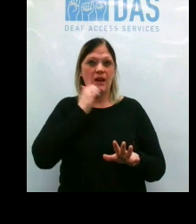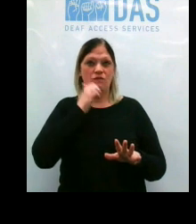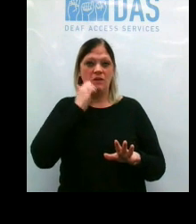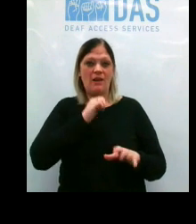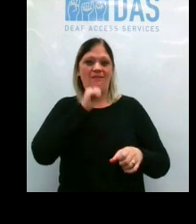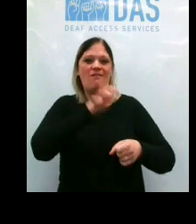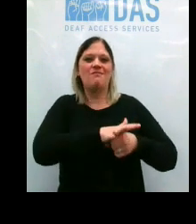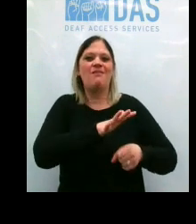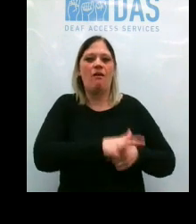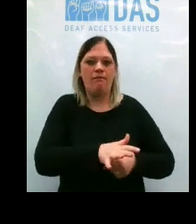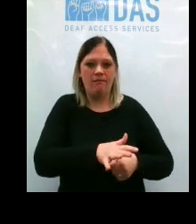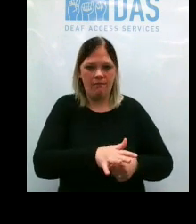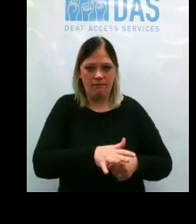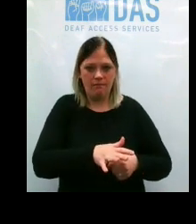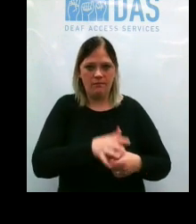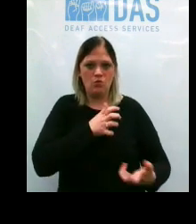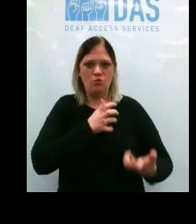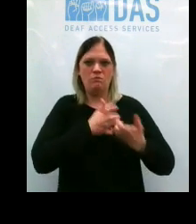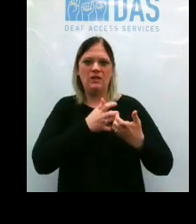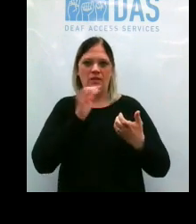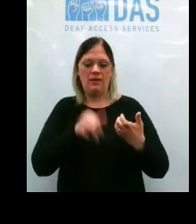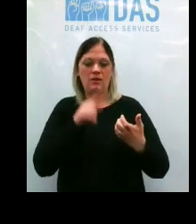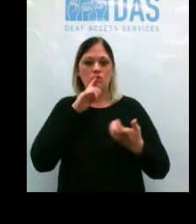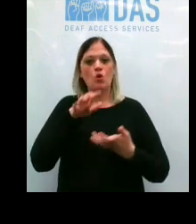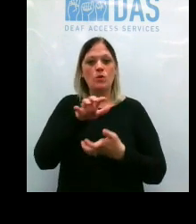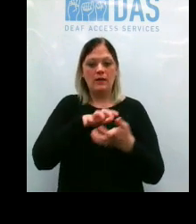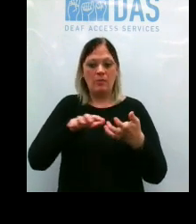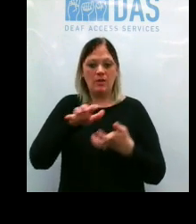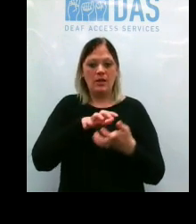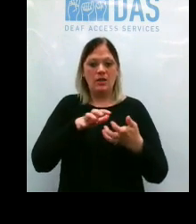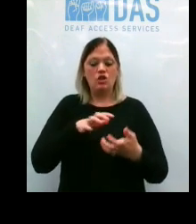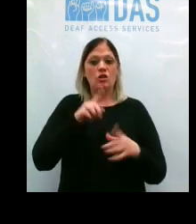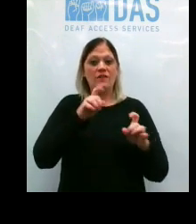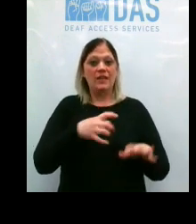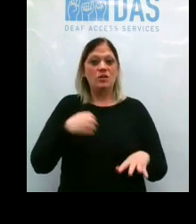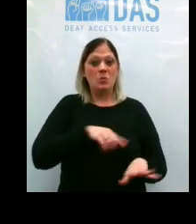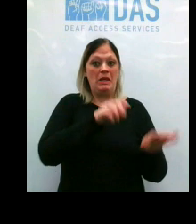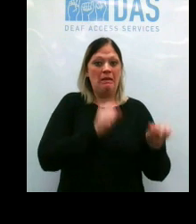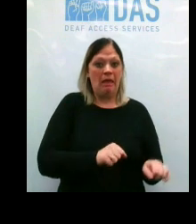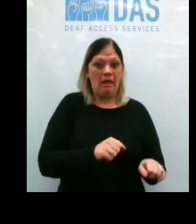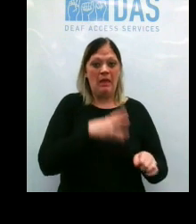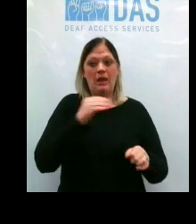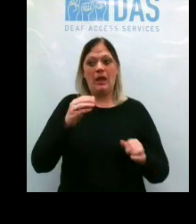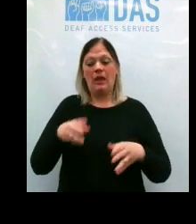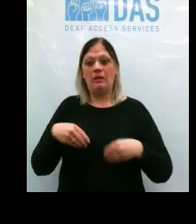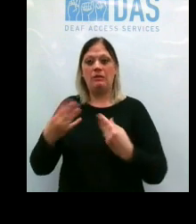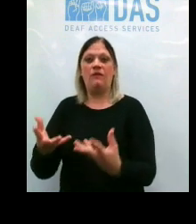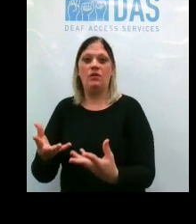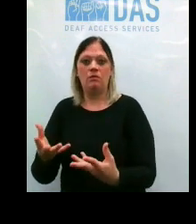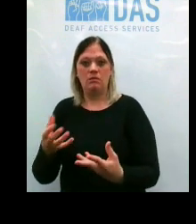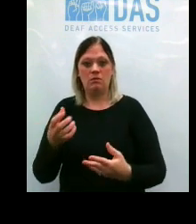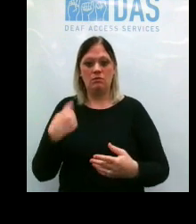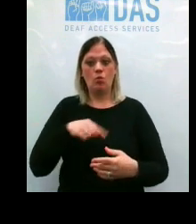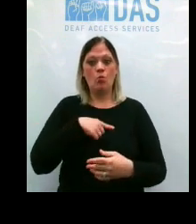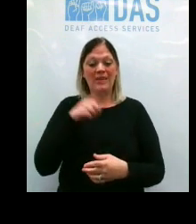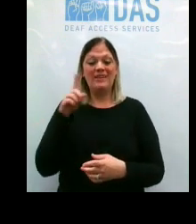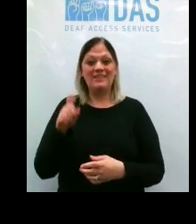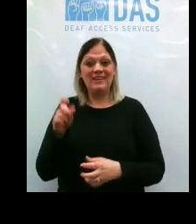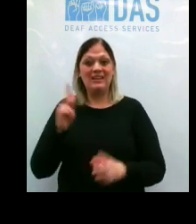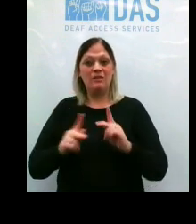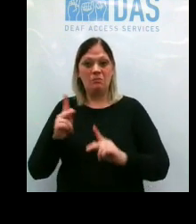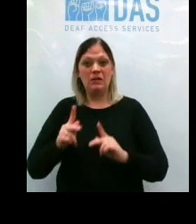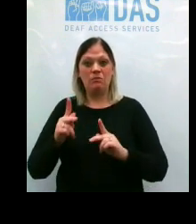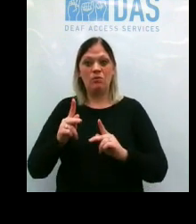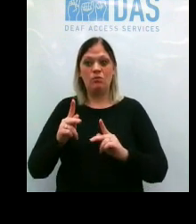need to be. Now, this is a combination of tests that we can deliver plus tests that are being administered, so we need people to actually do the tests. And this